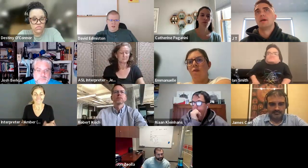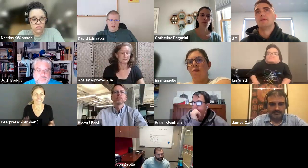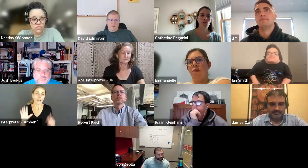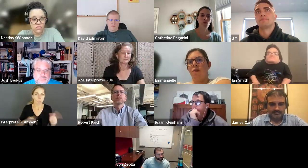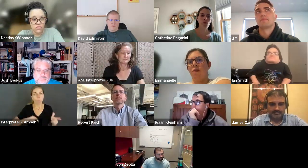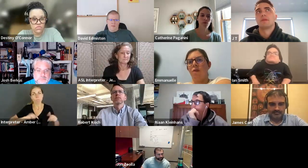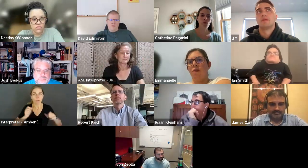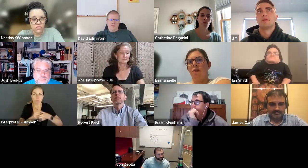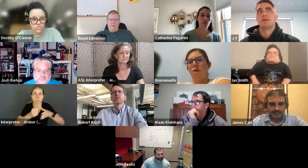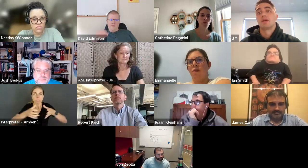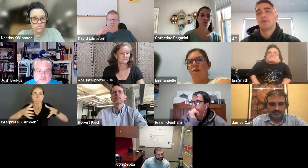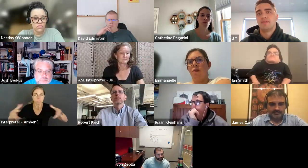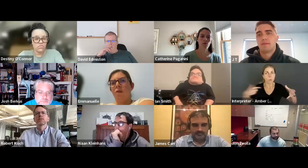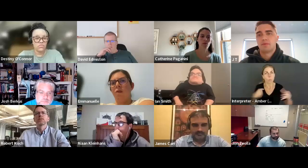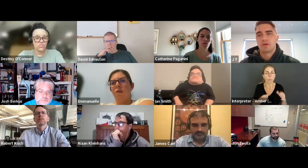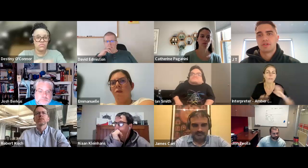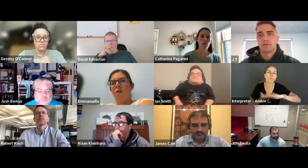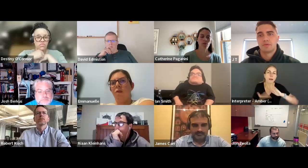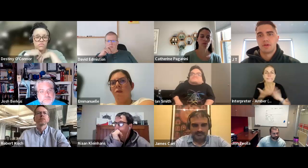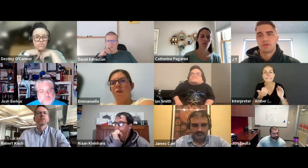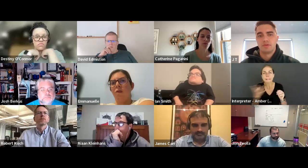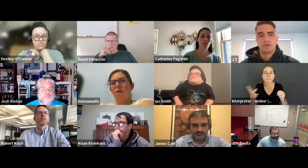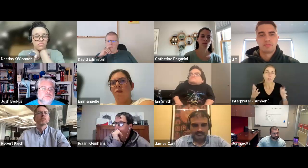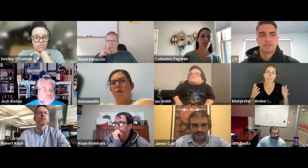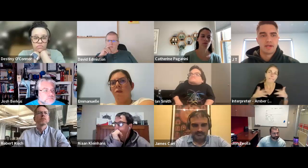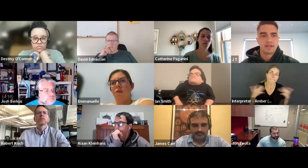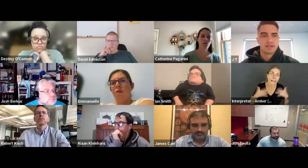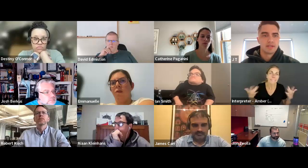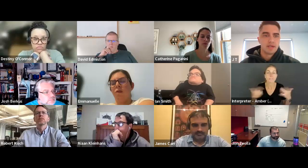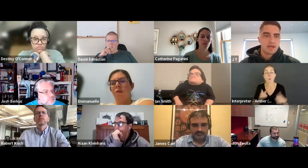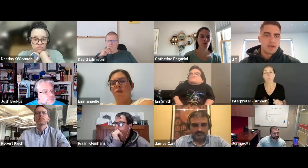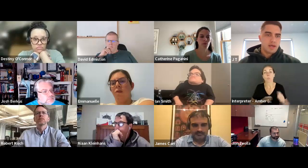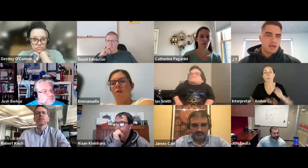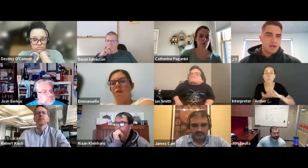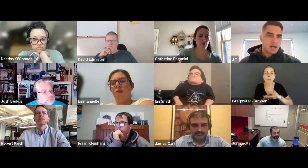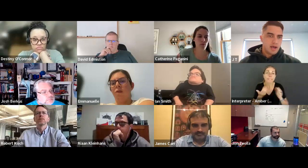running career development workshops with local youth providers.